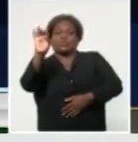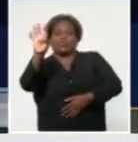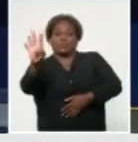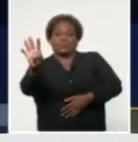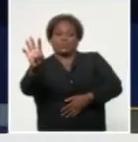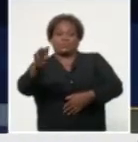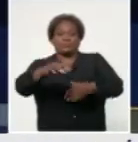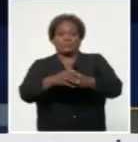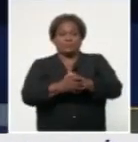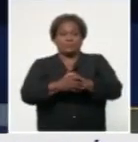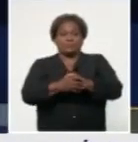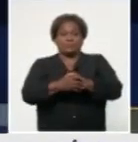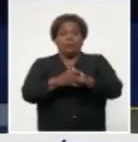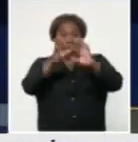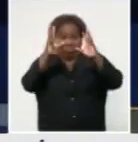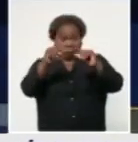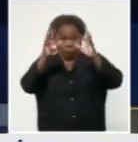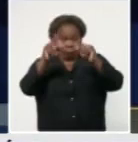274 samples.